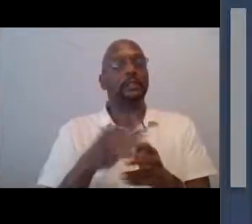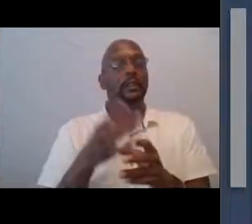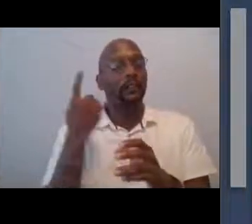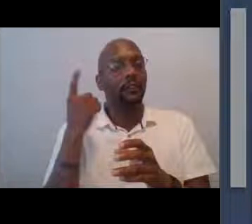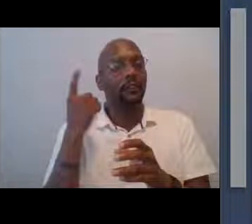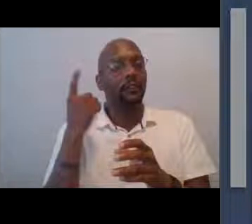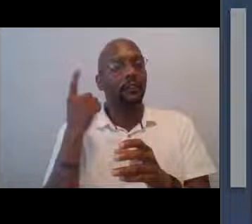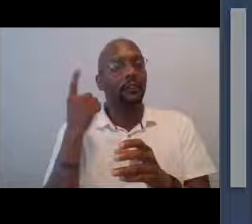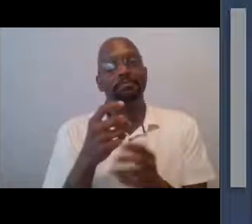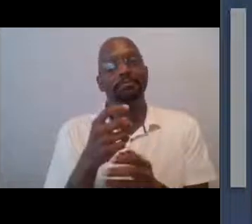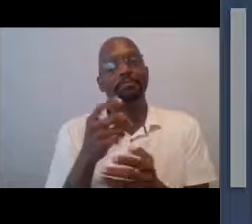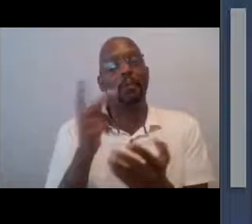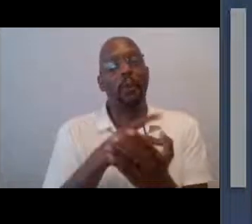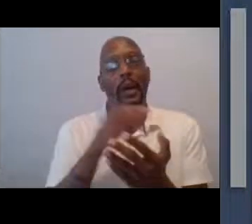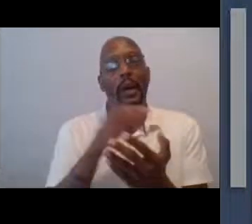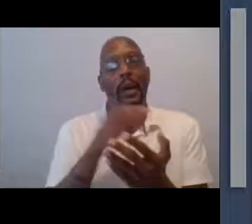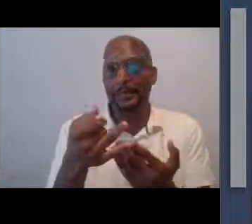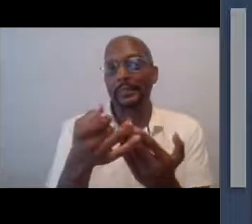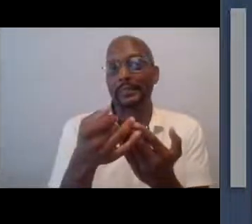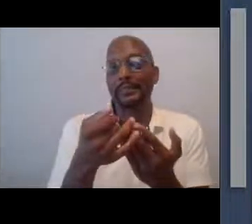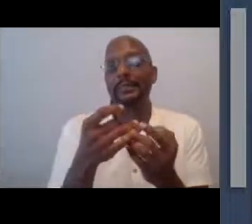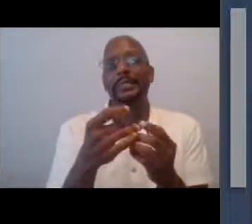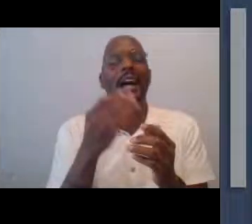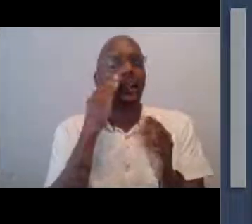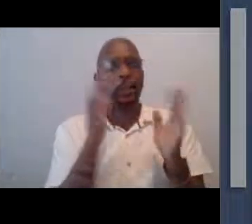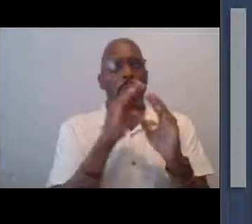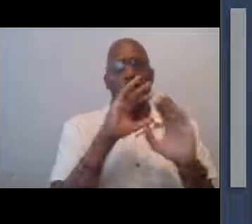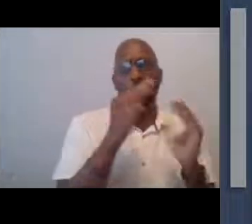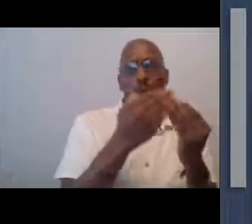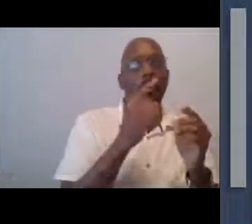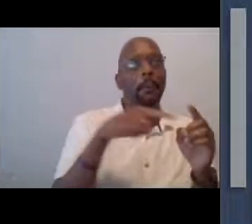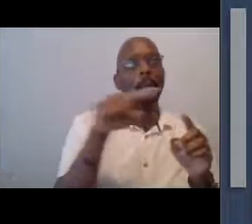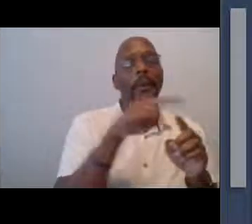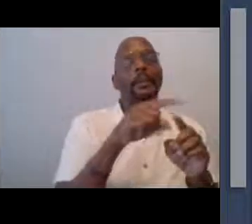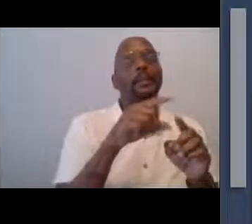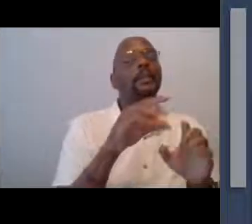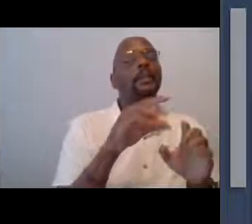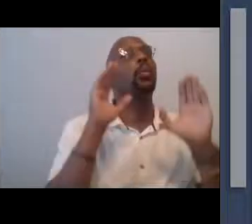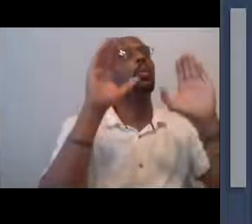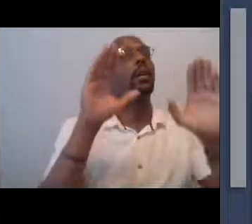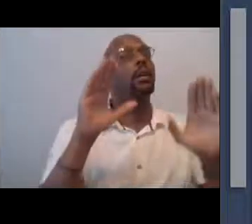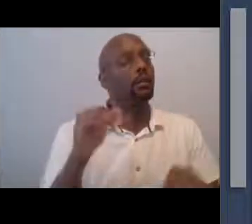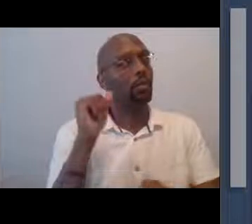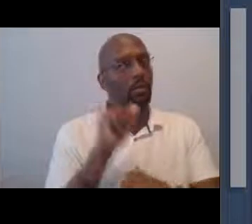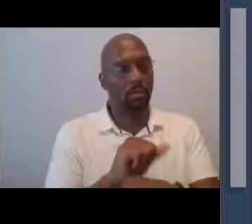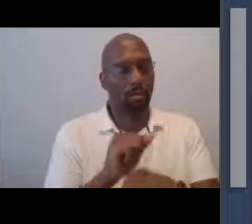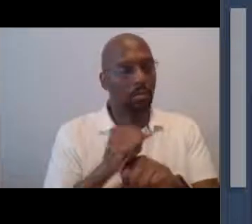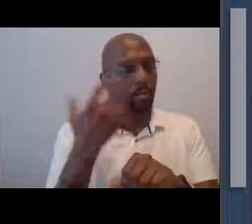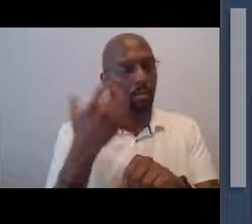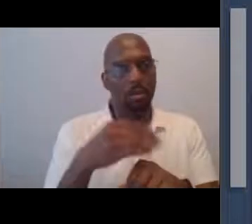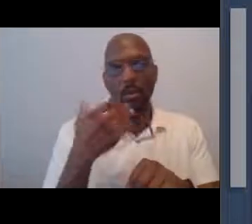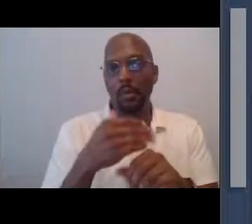rated. It's a small group that does an amazing amount of work. I mean, look how good they make Mitch look.